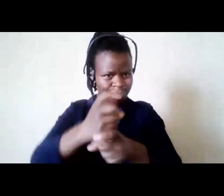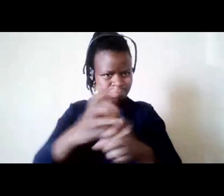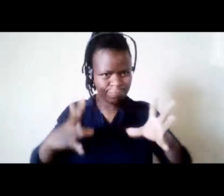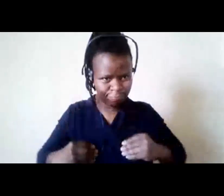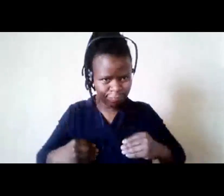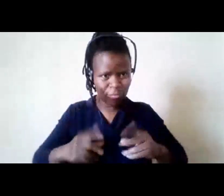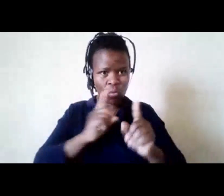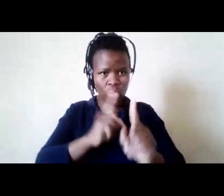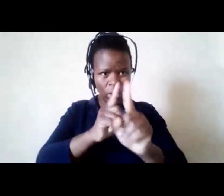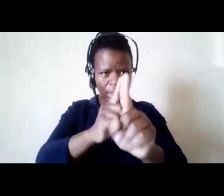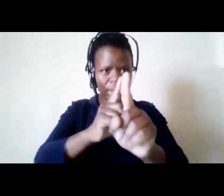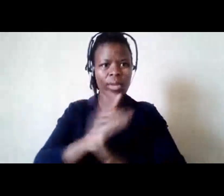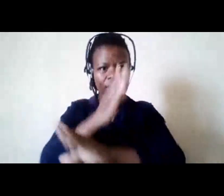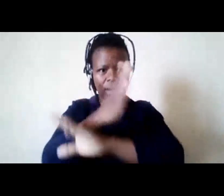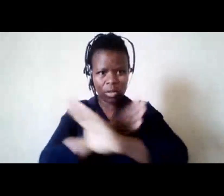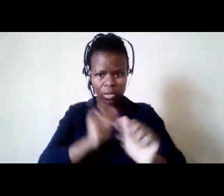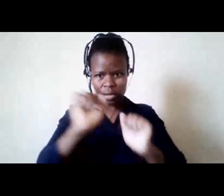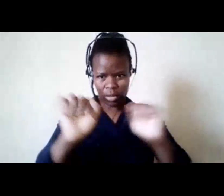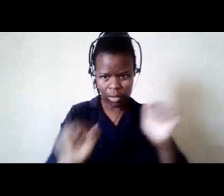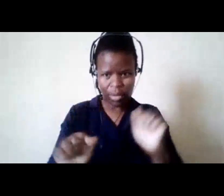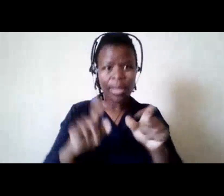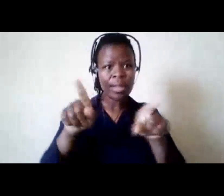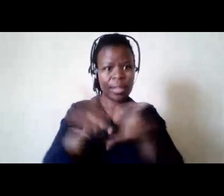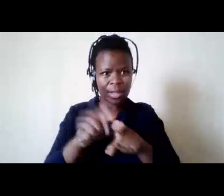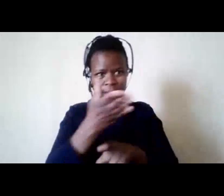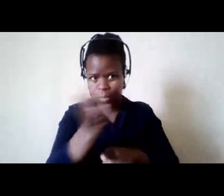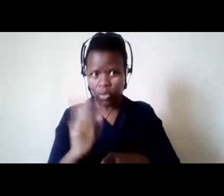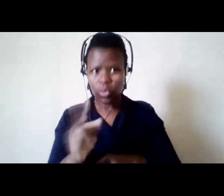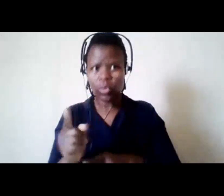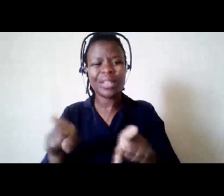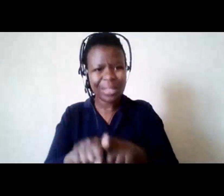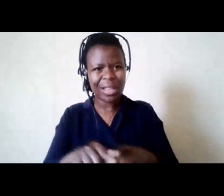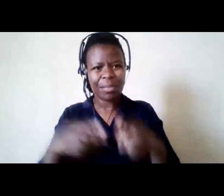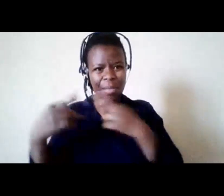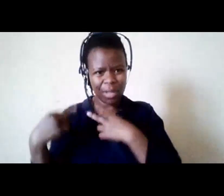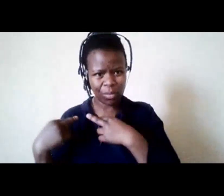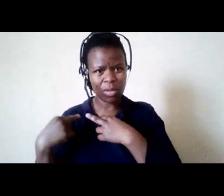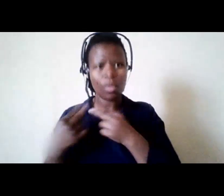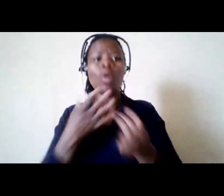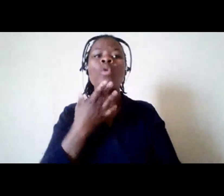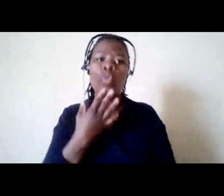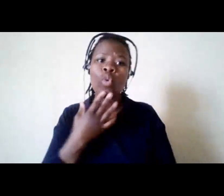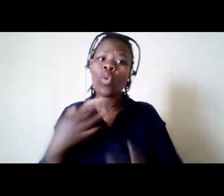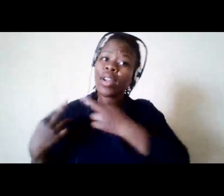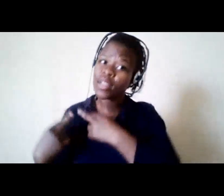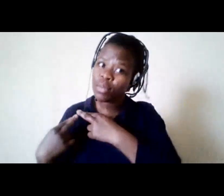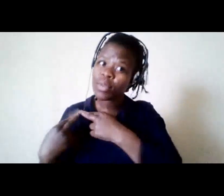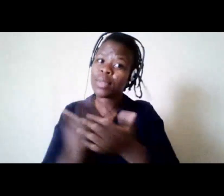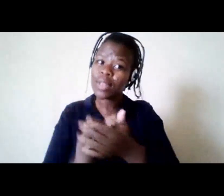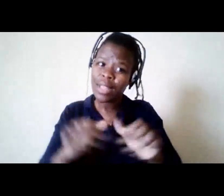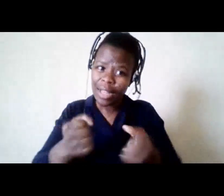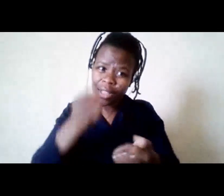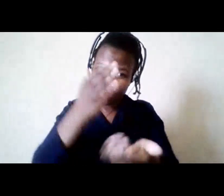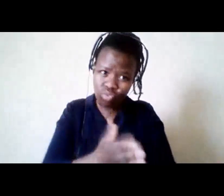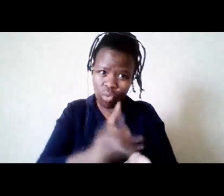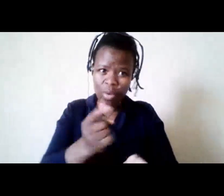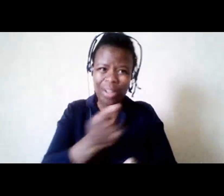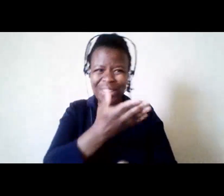in this case, in terms of supporting and responsibility, who is responsible to make sure that these